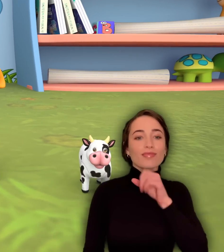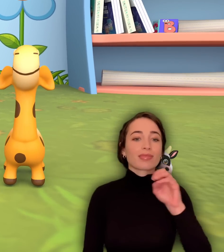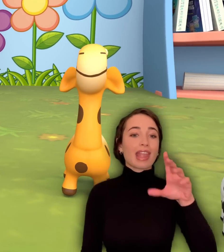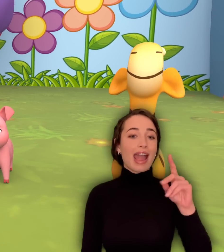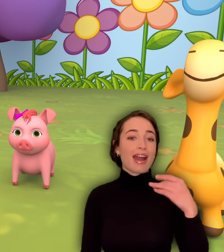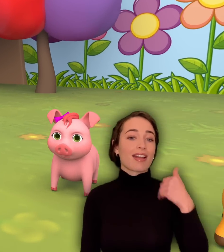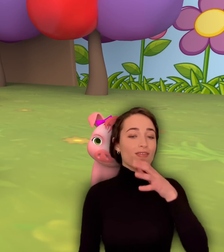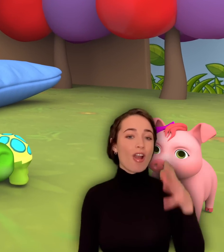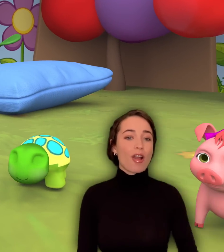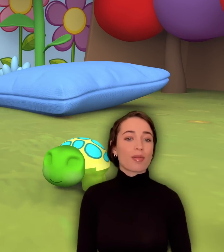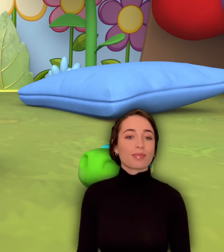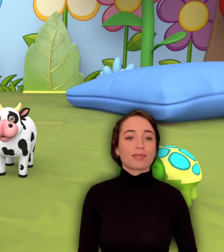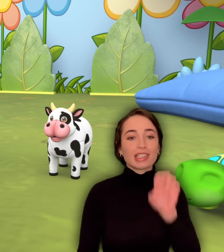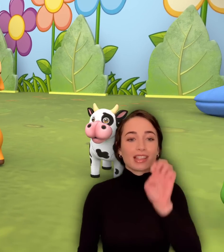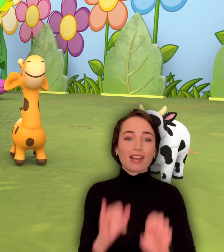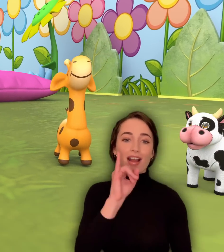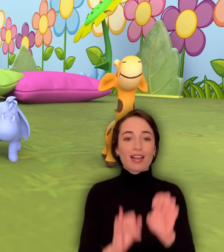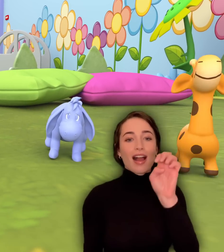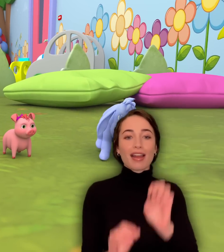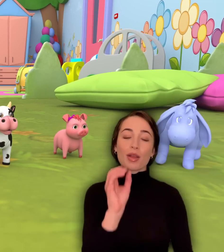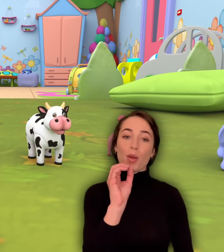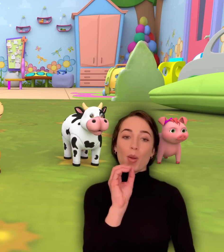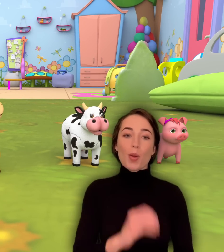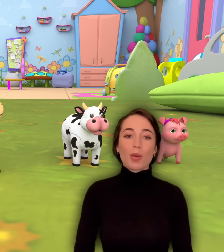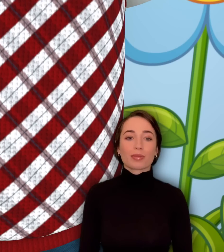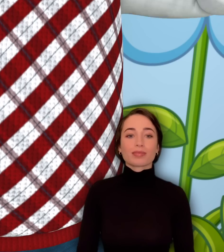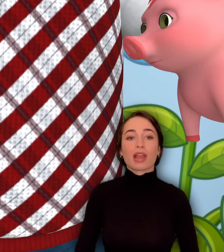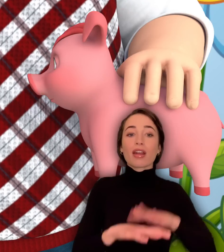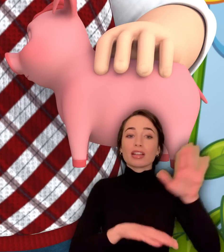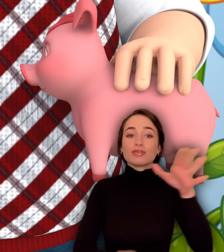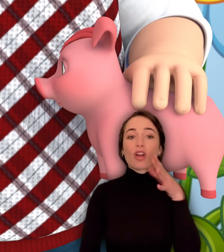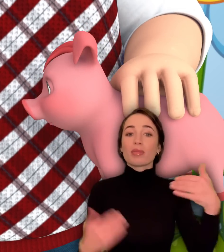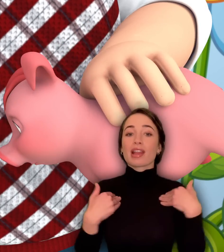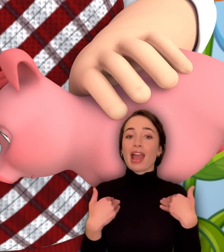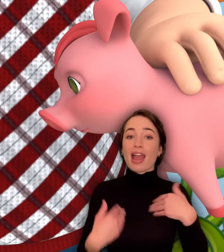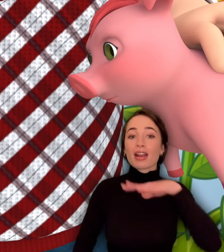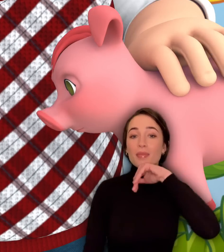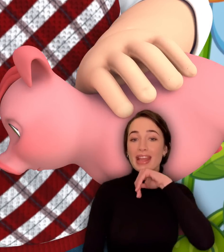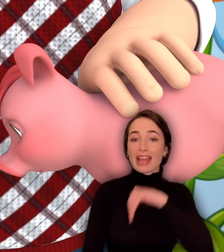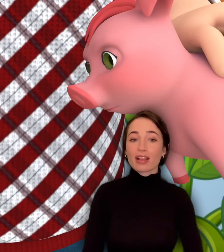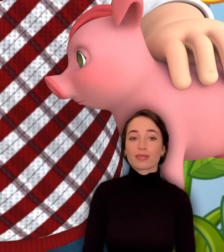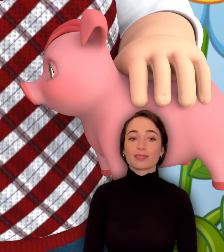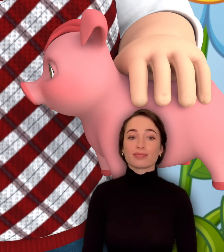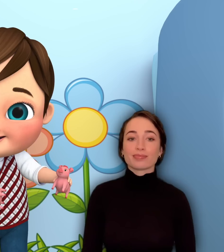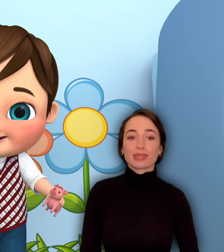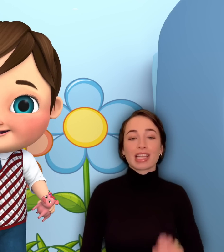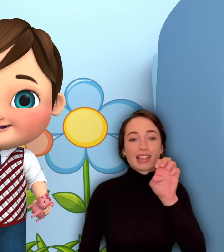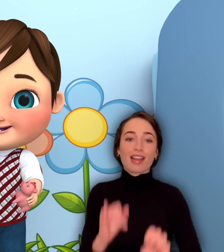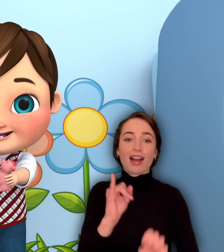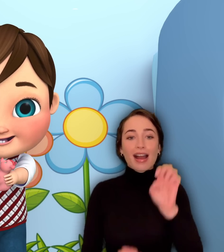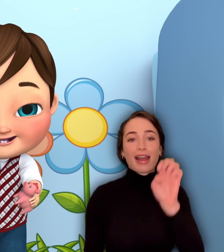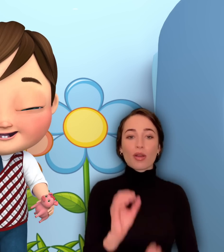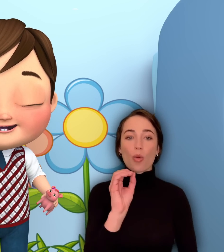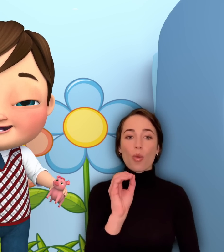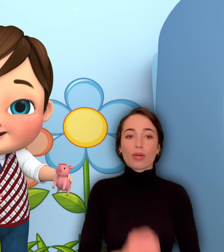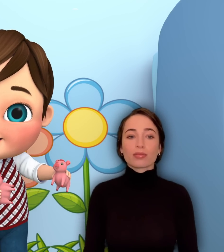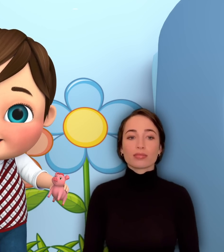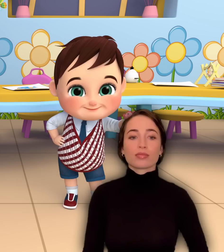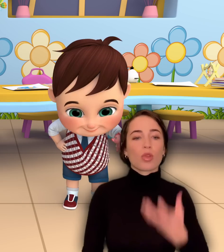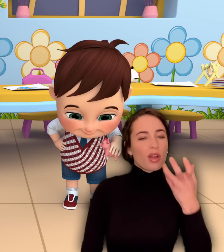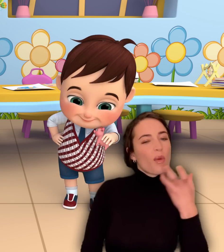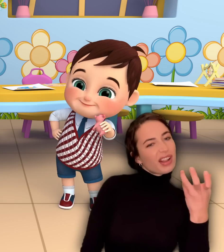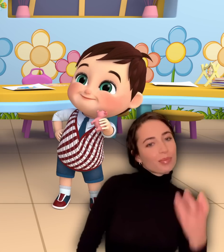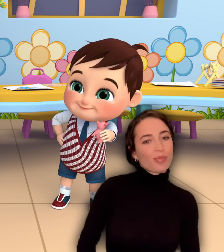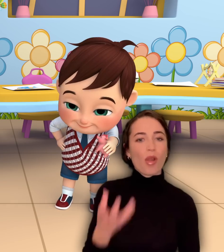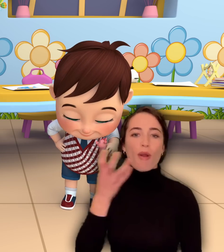Old MacDonald had a farm, E-I-E-I-O. And on his farm he had a pig, E-I-E-I-O.